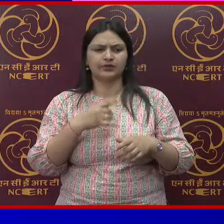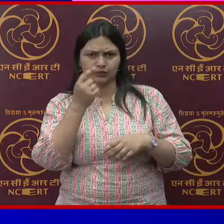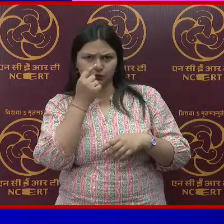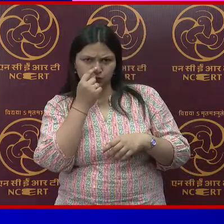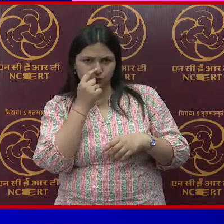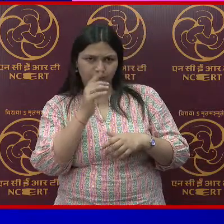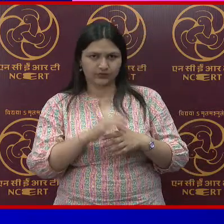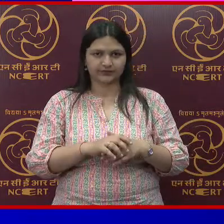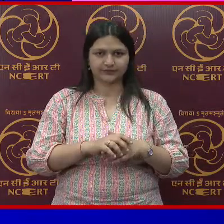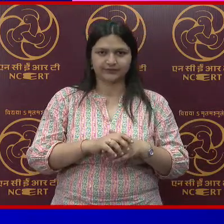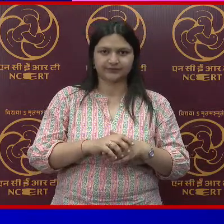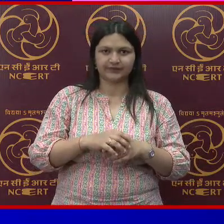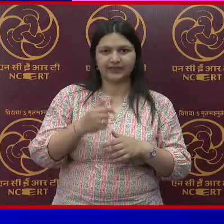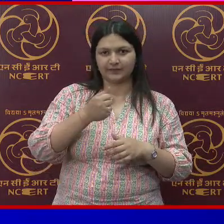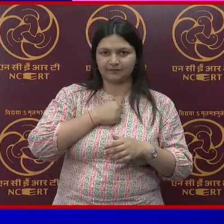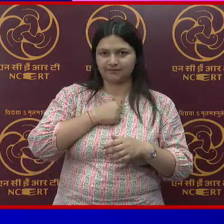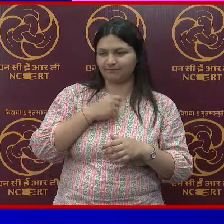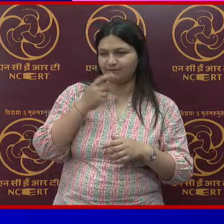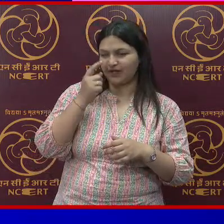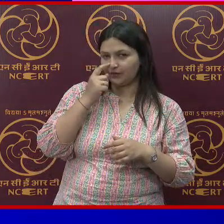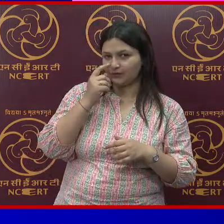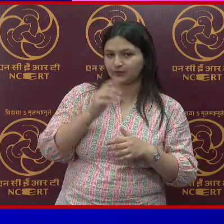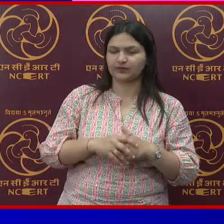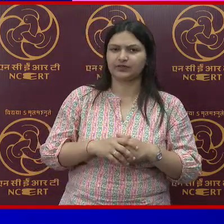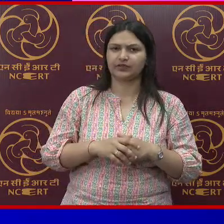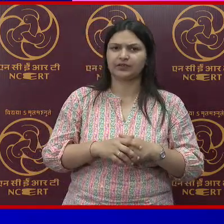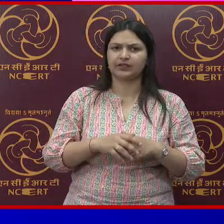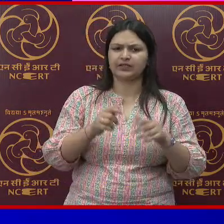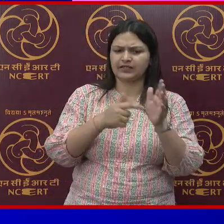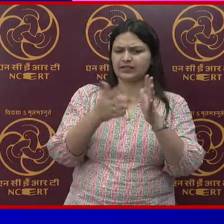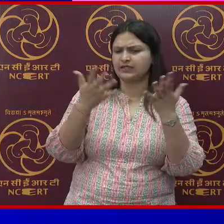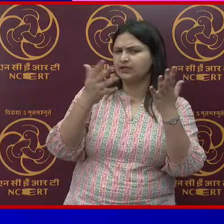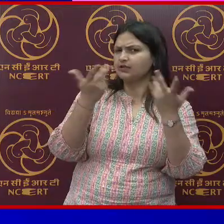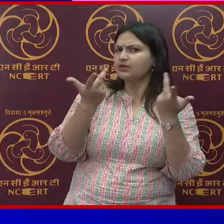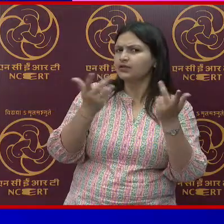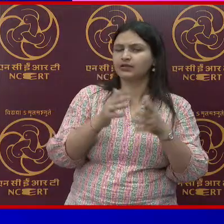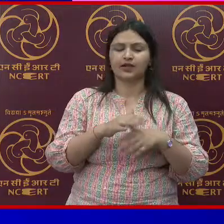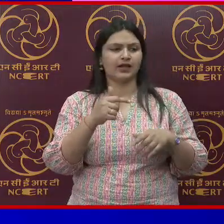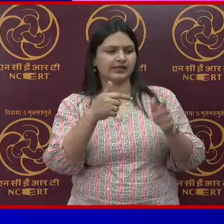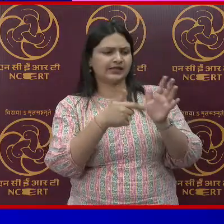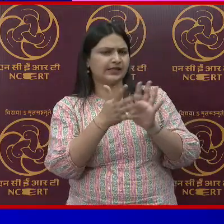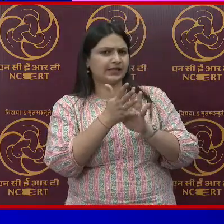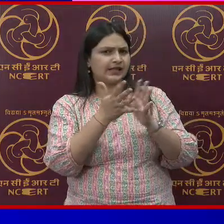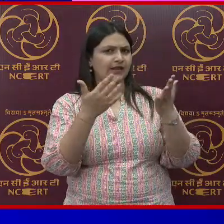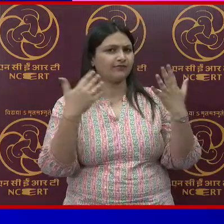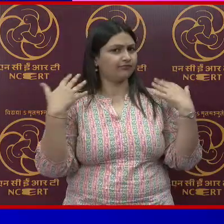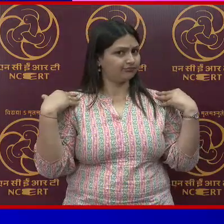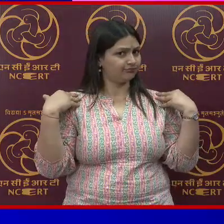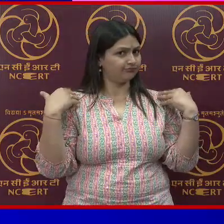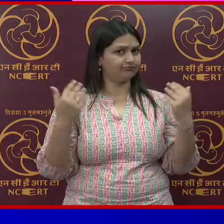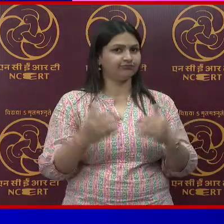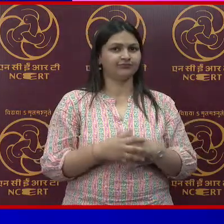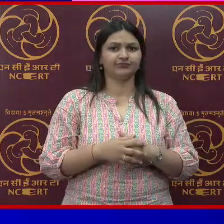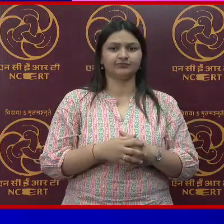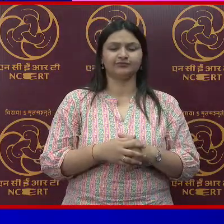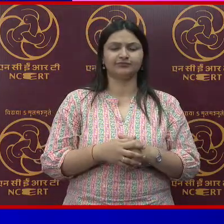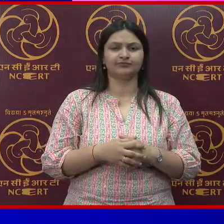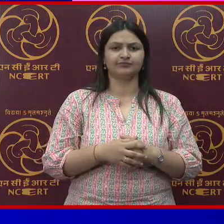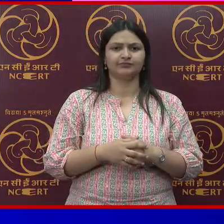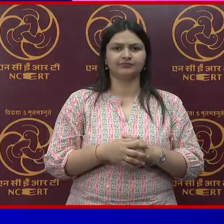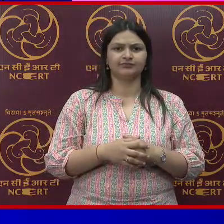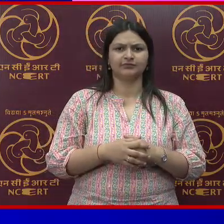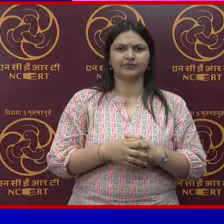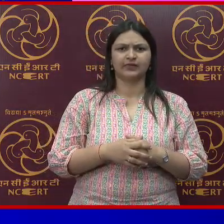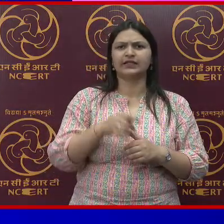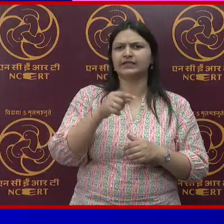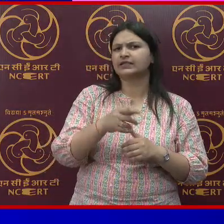This is nose. Correct. This is my nose. And Neha, what are these? These are my shoulders. Okay.